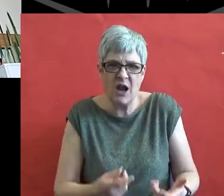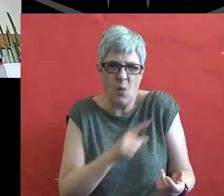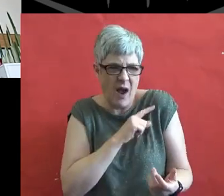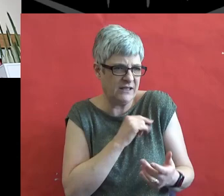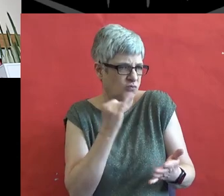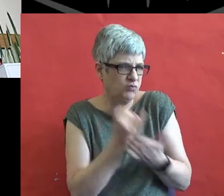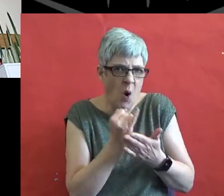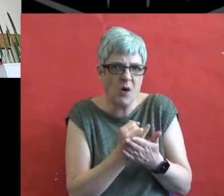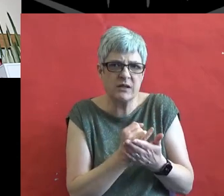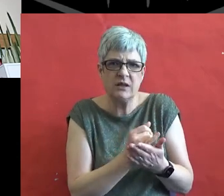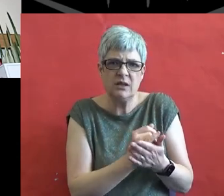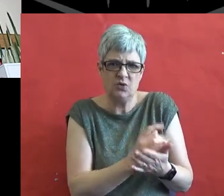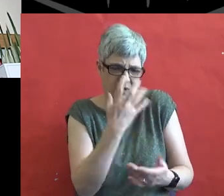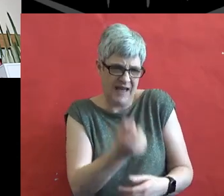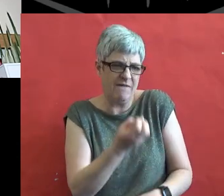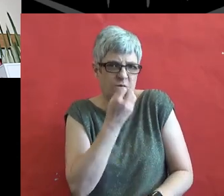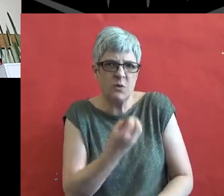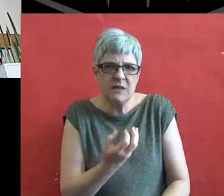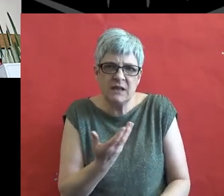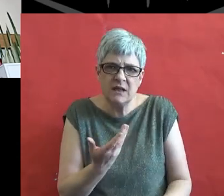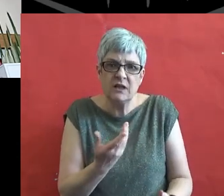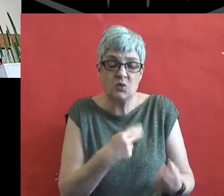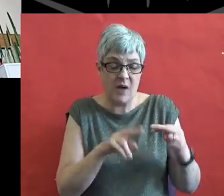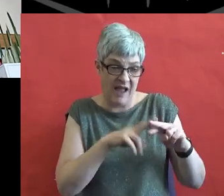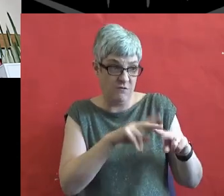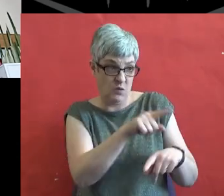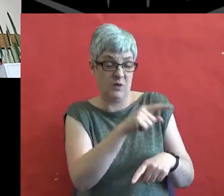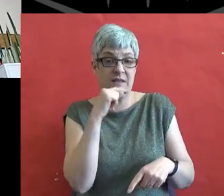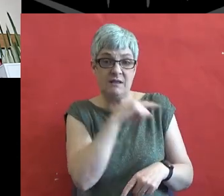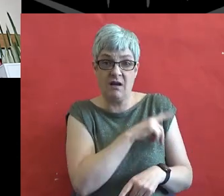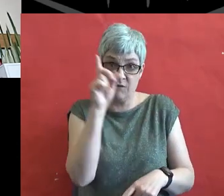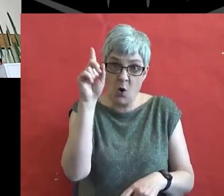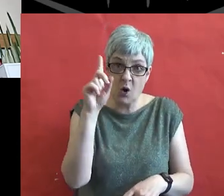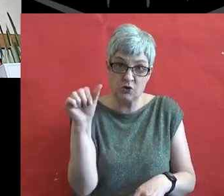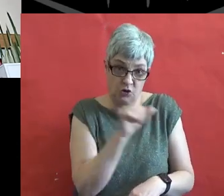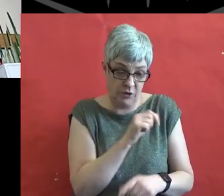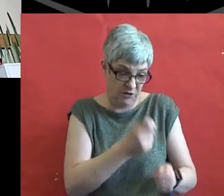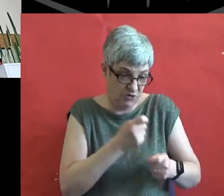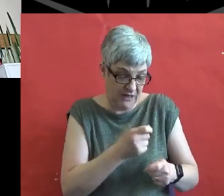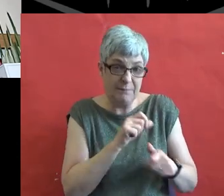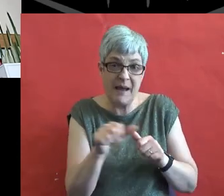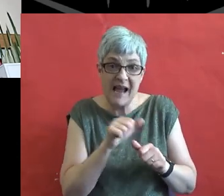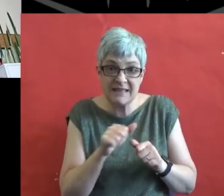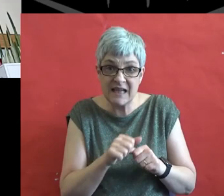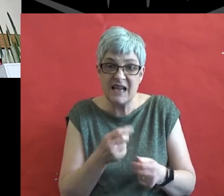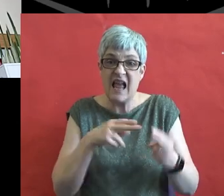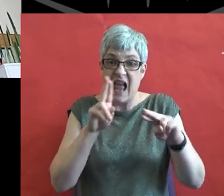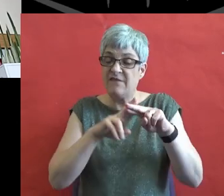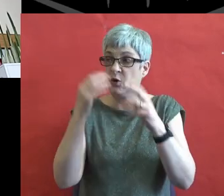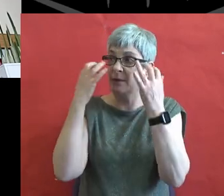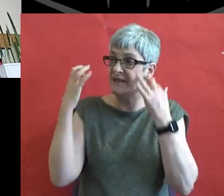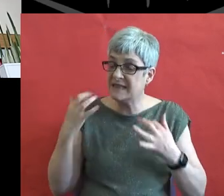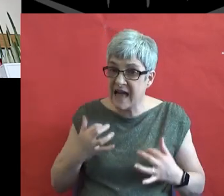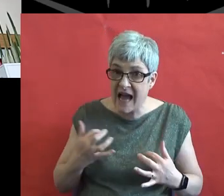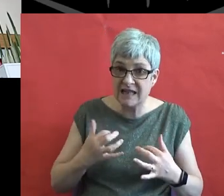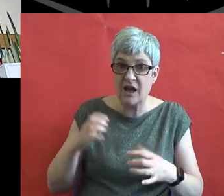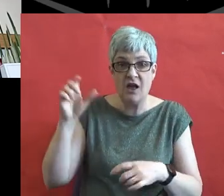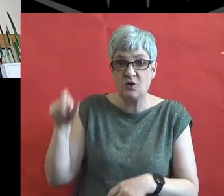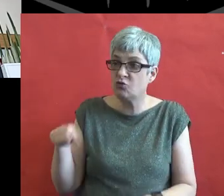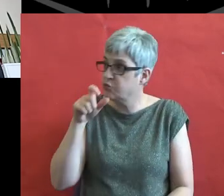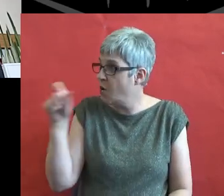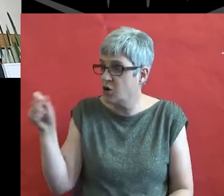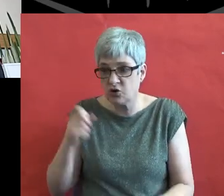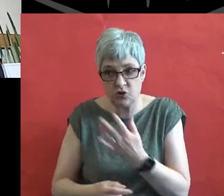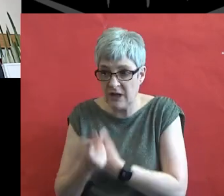you to get a decent meal? If you're the Son of God, you should be being treated better than this. If you're the Messiah, this cross should not